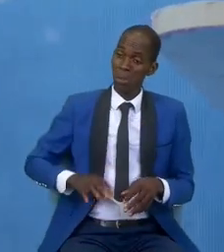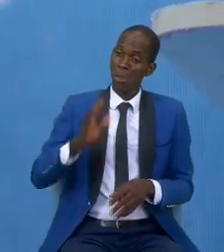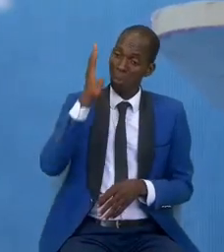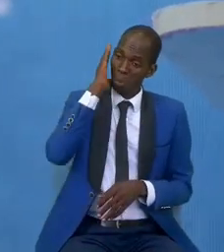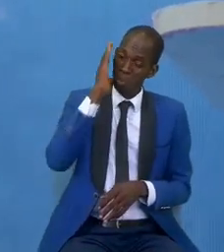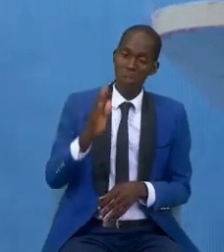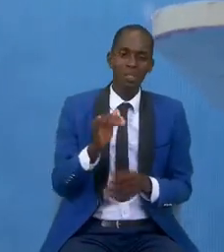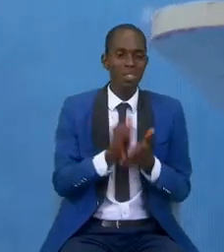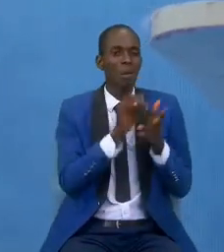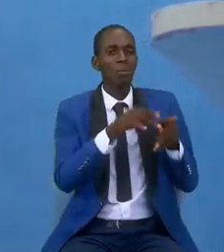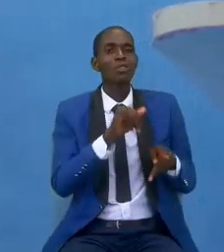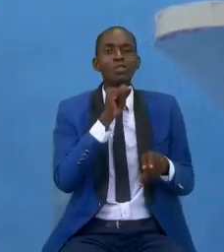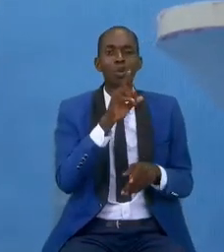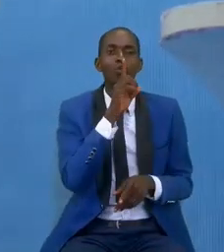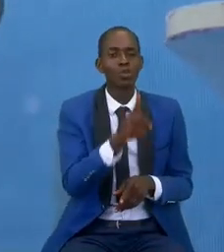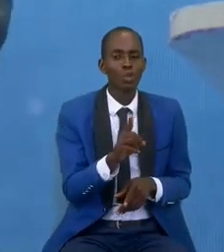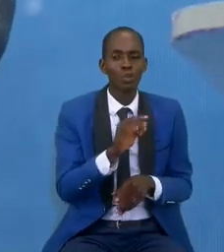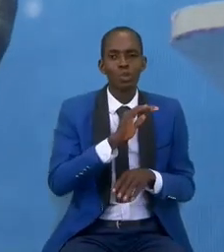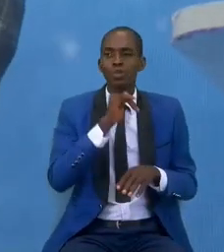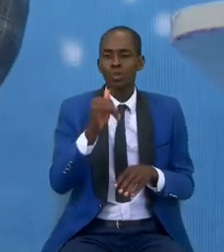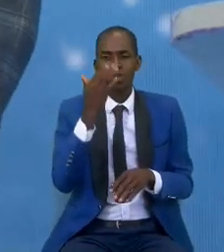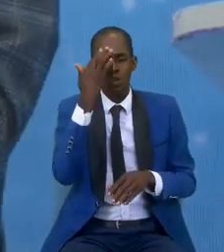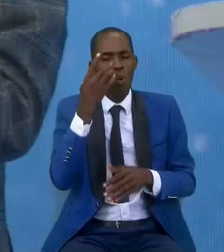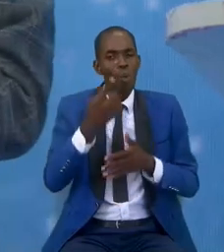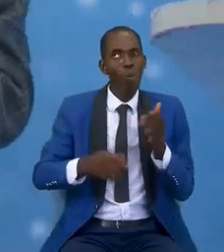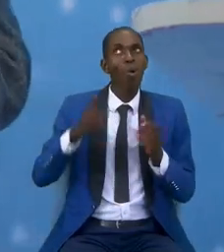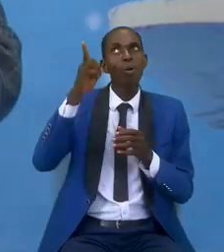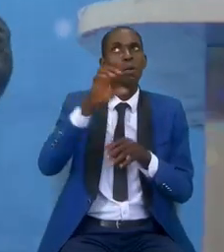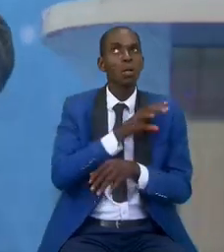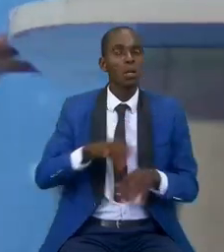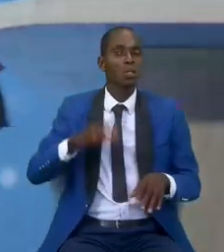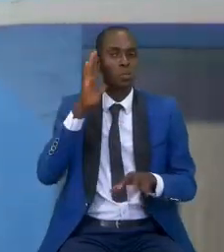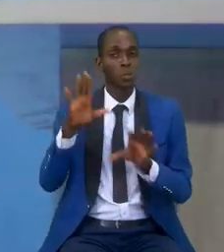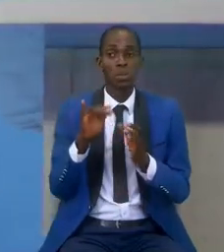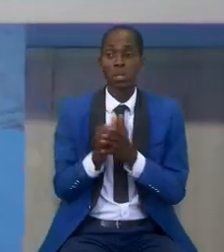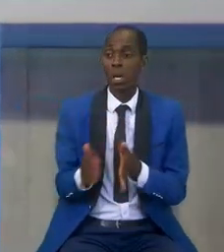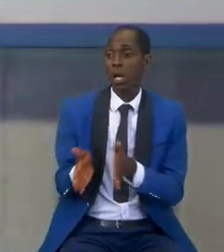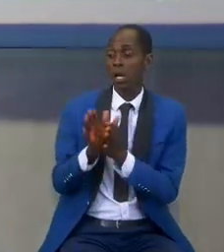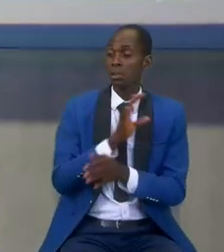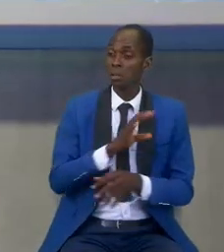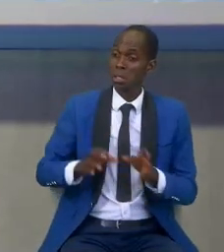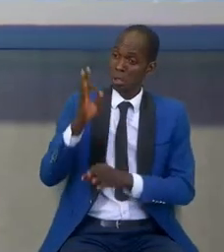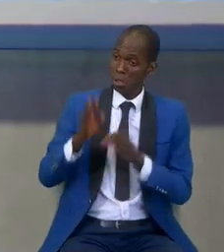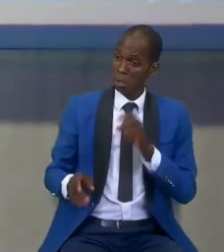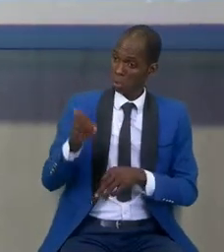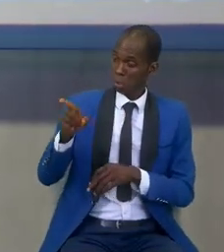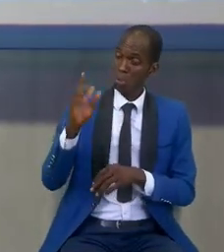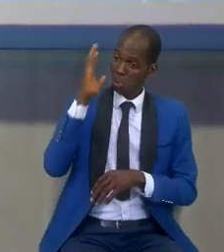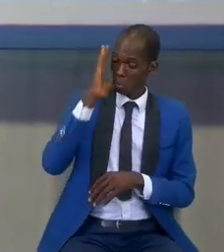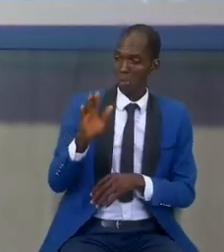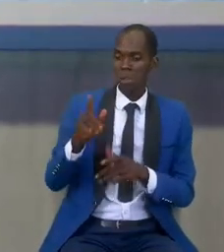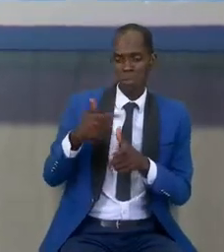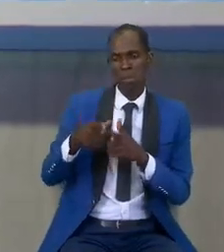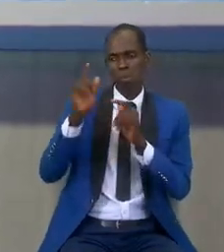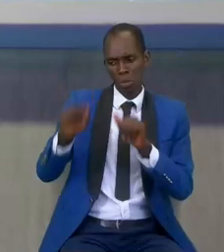if thou Wilt if you're willing then you can make me whole and Jesus puts every doubt